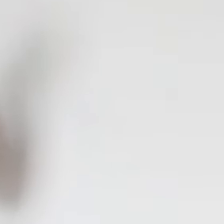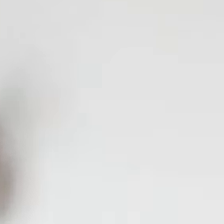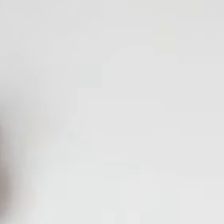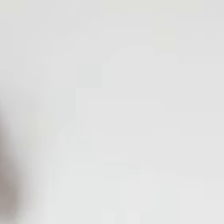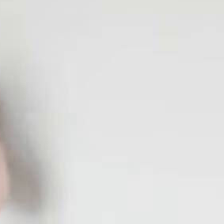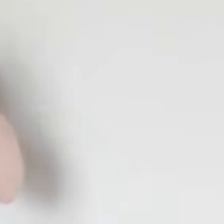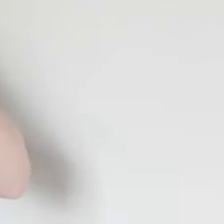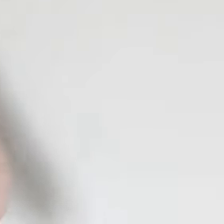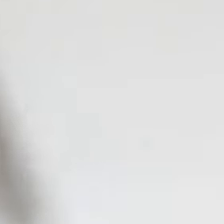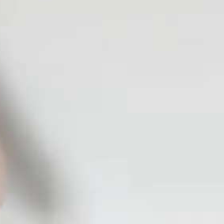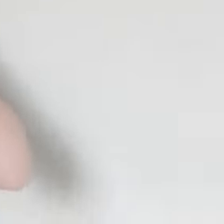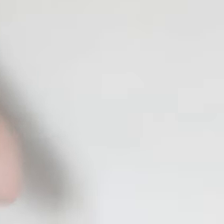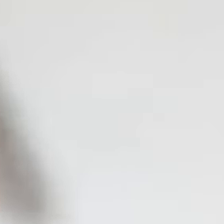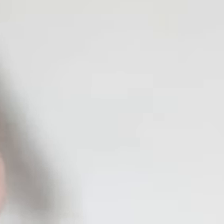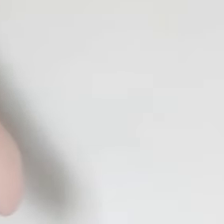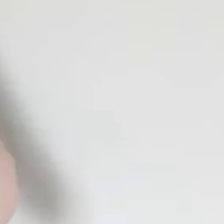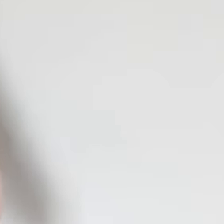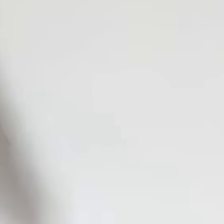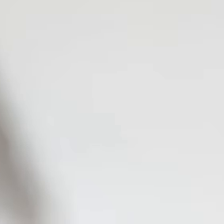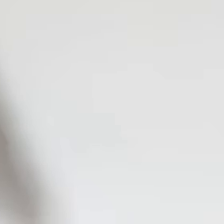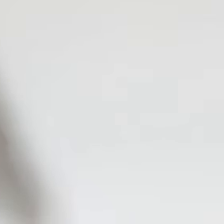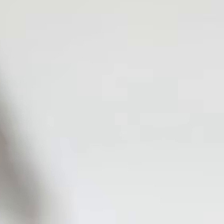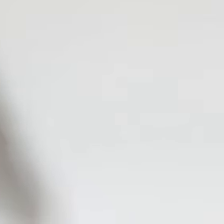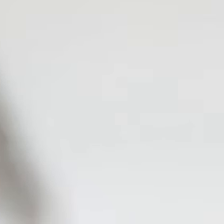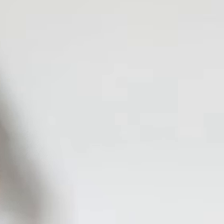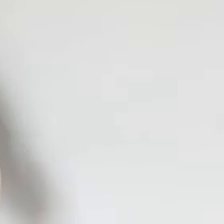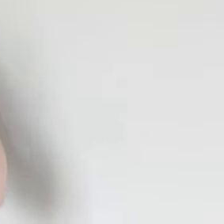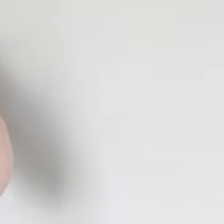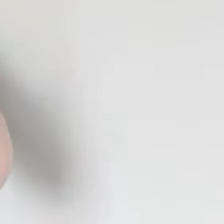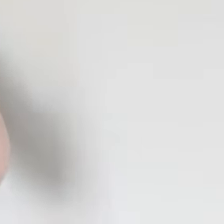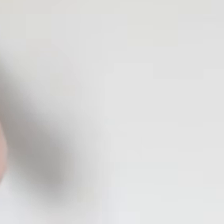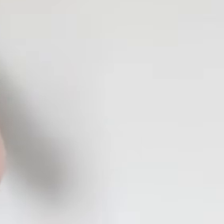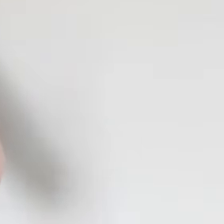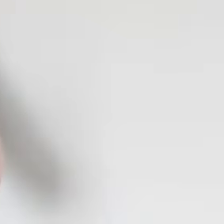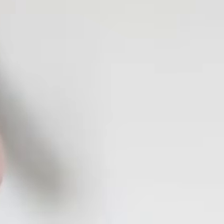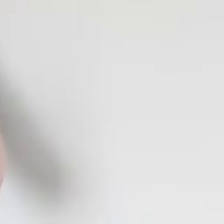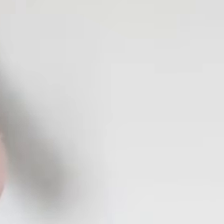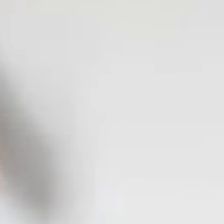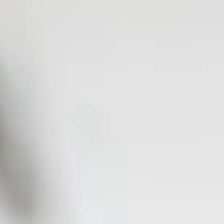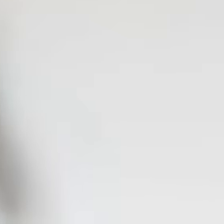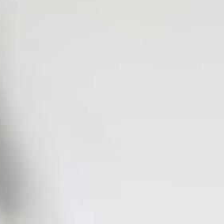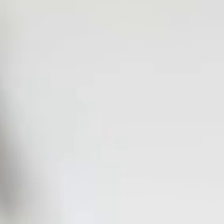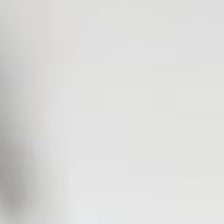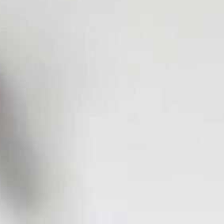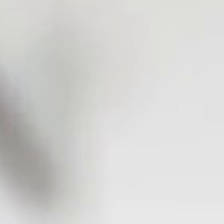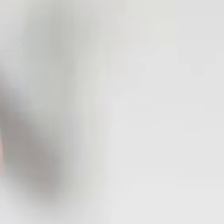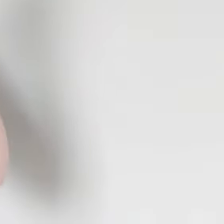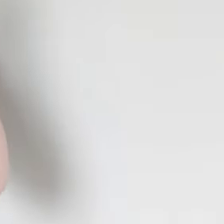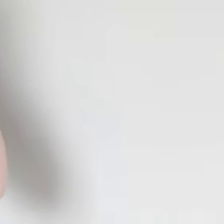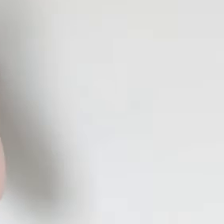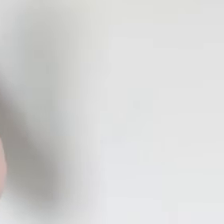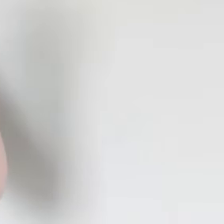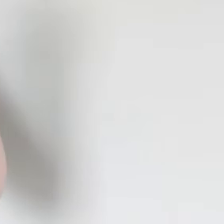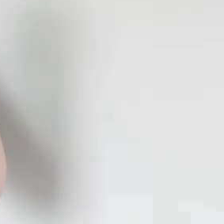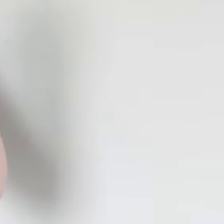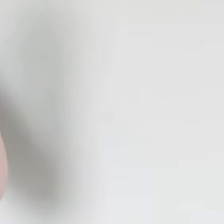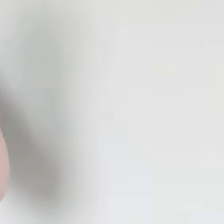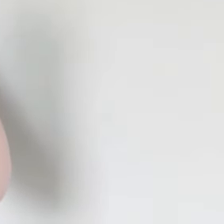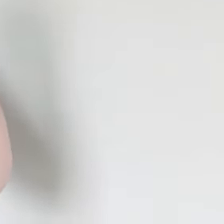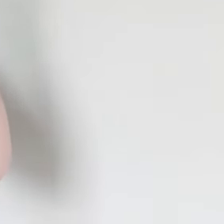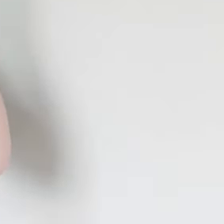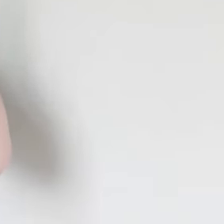fill you with great joy. May you have perfect